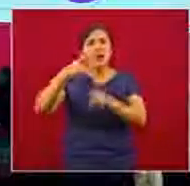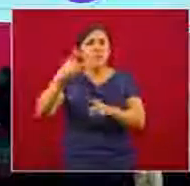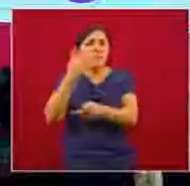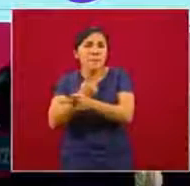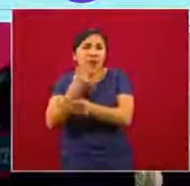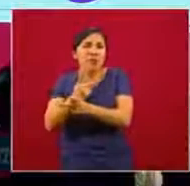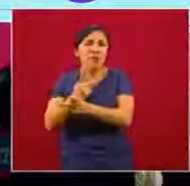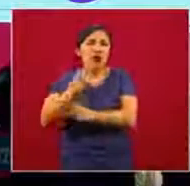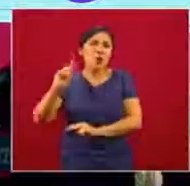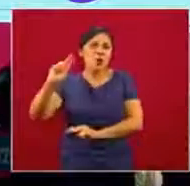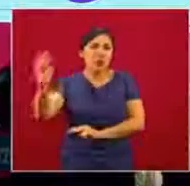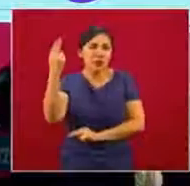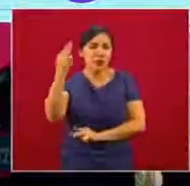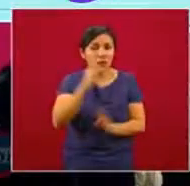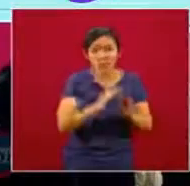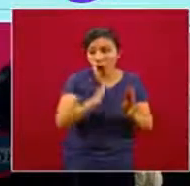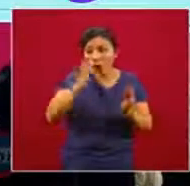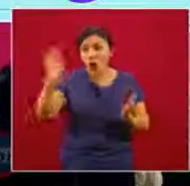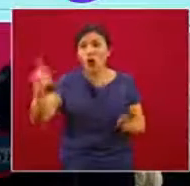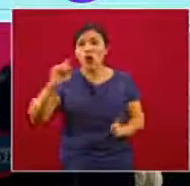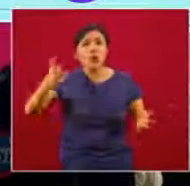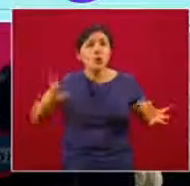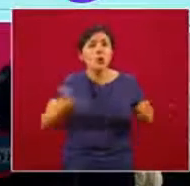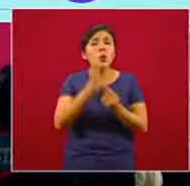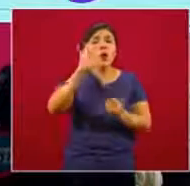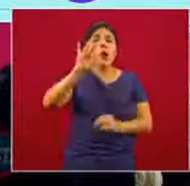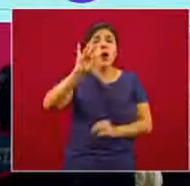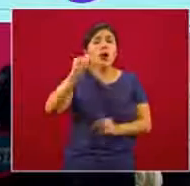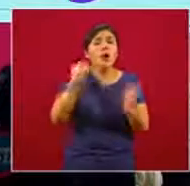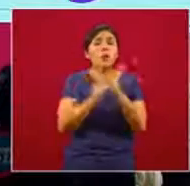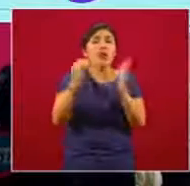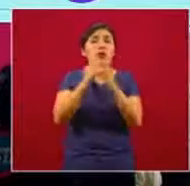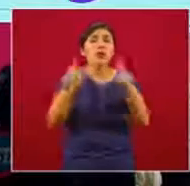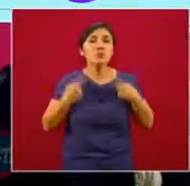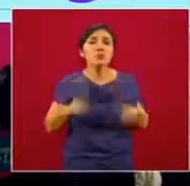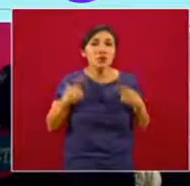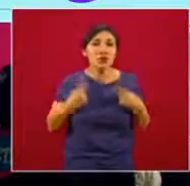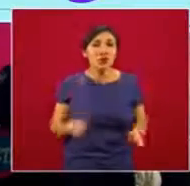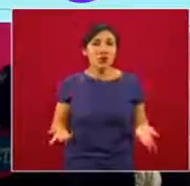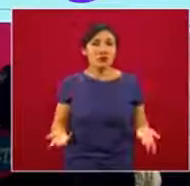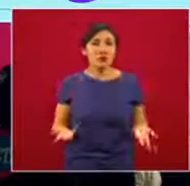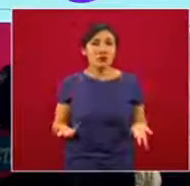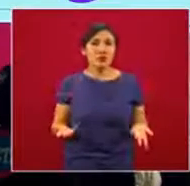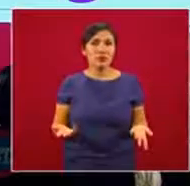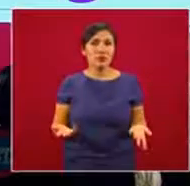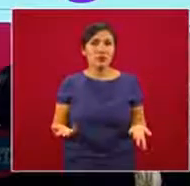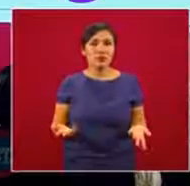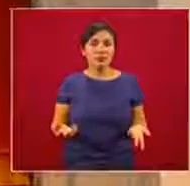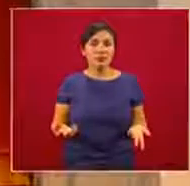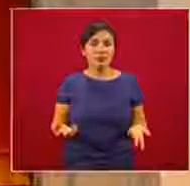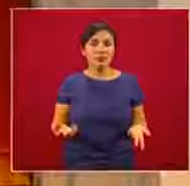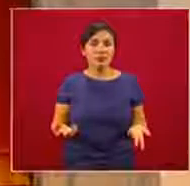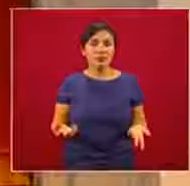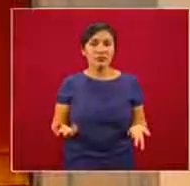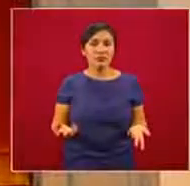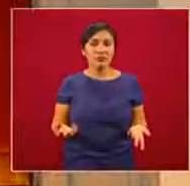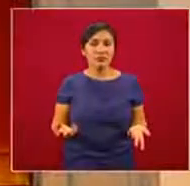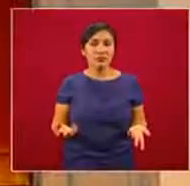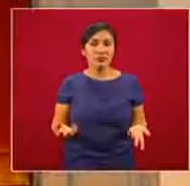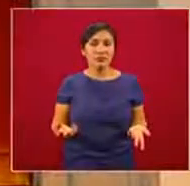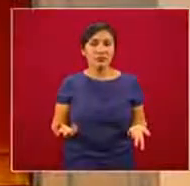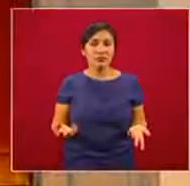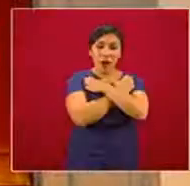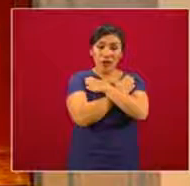superior the y superior, basic and suman the 40 mid-high millones de and personas. high education Entonces, are cuando counting for se retiró el sector